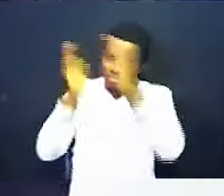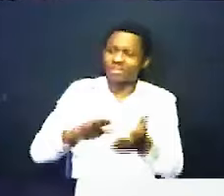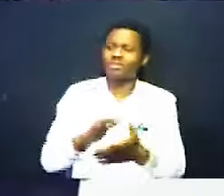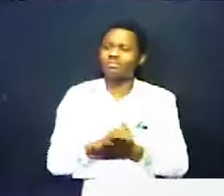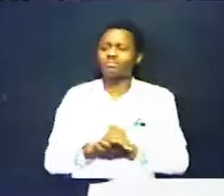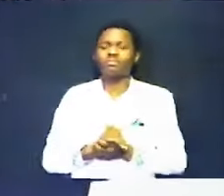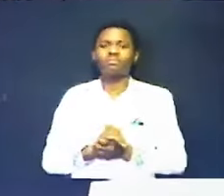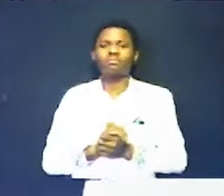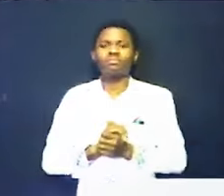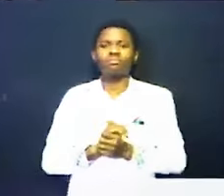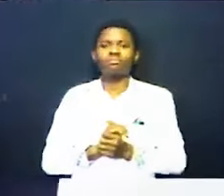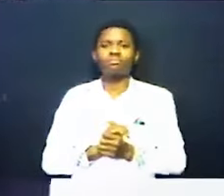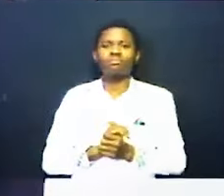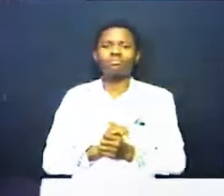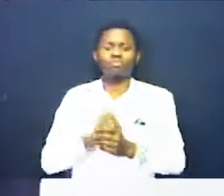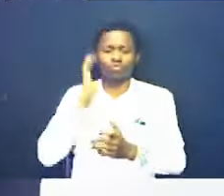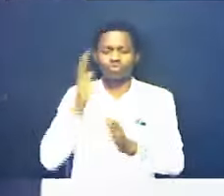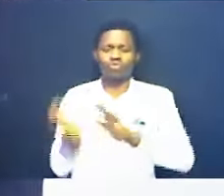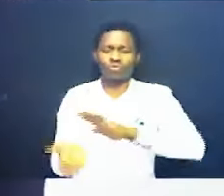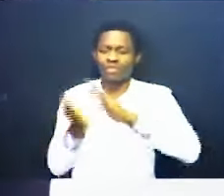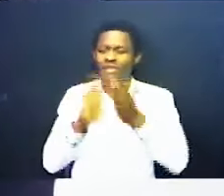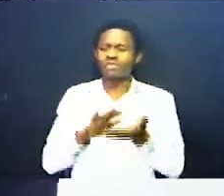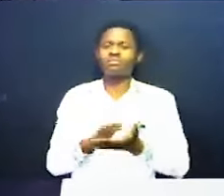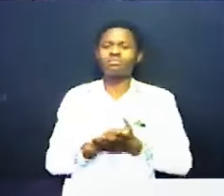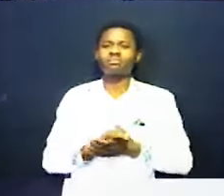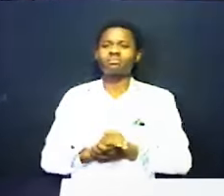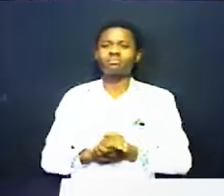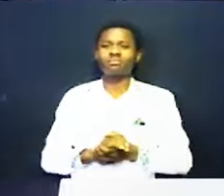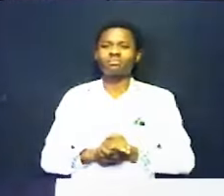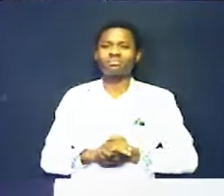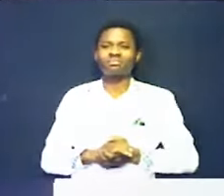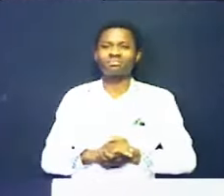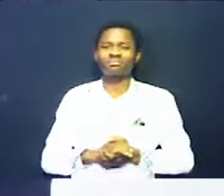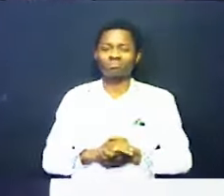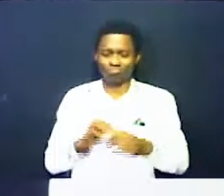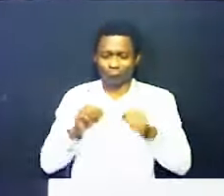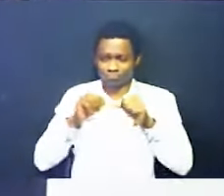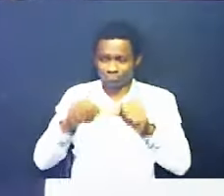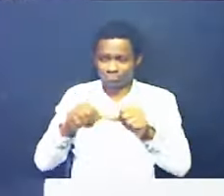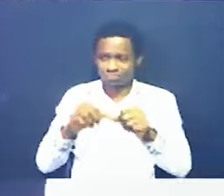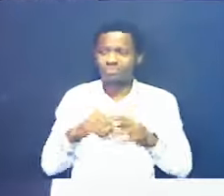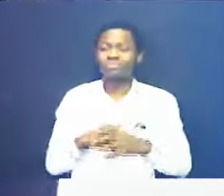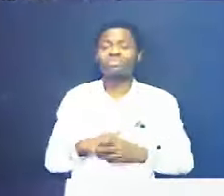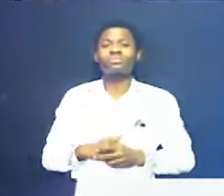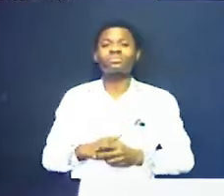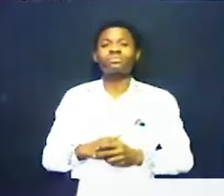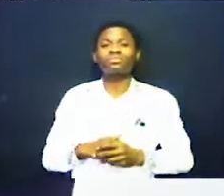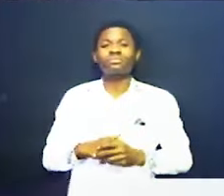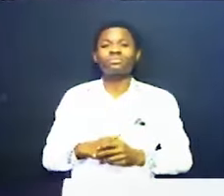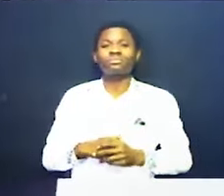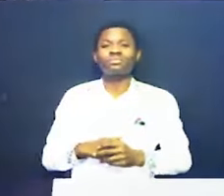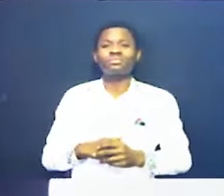na ebewu it will die ebewu. So let's progress timu ma yento aso.